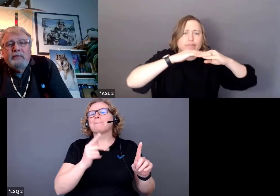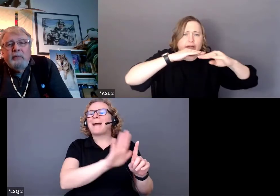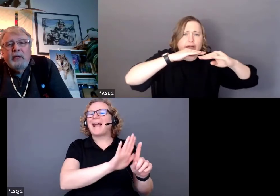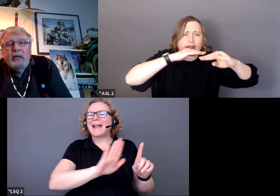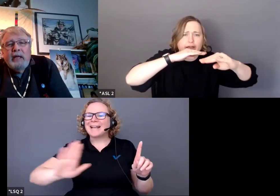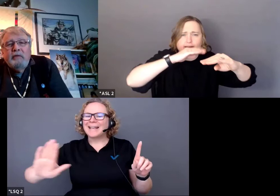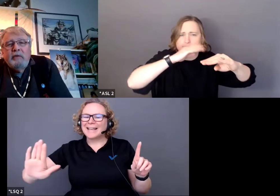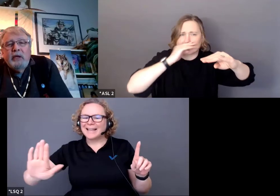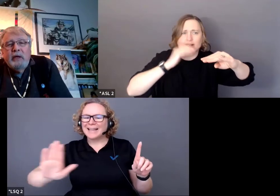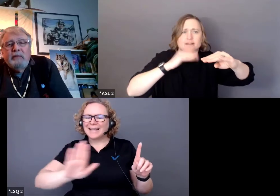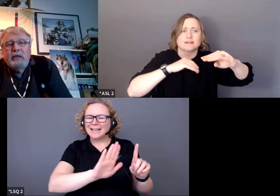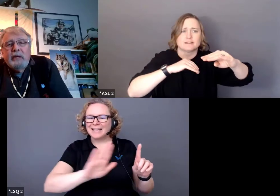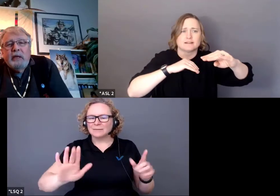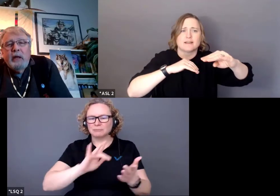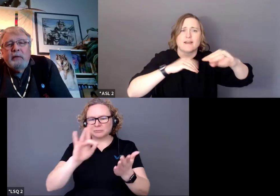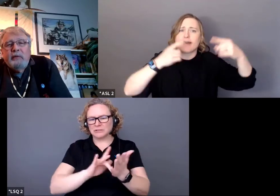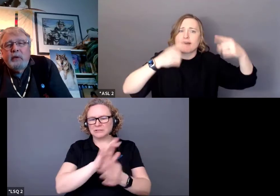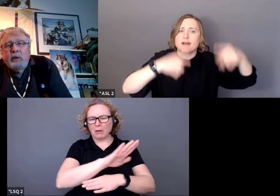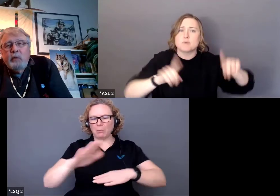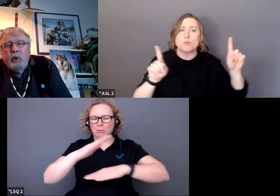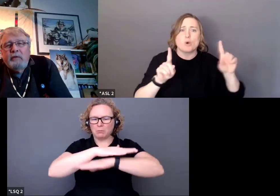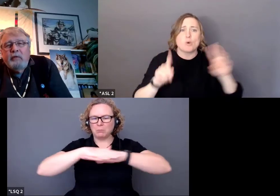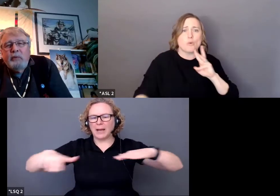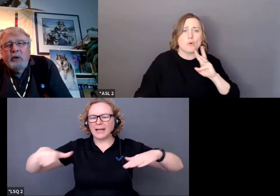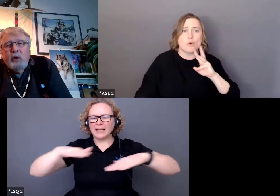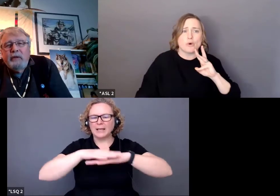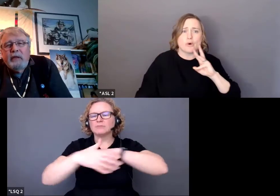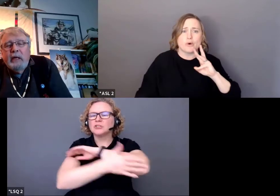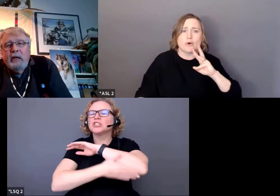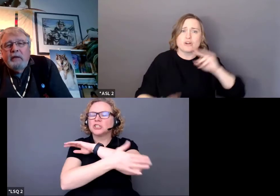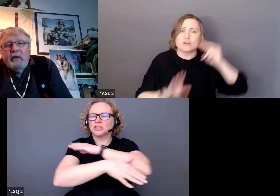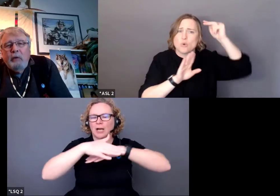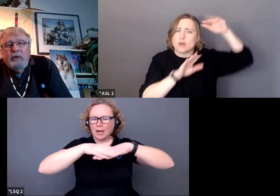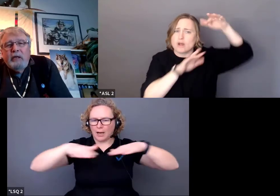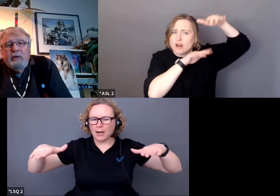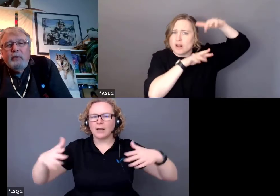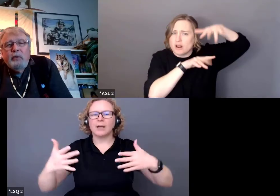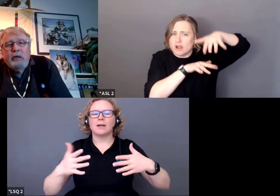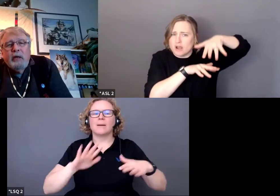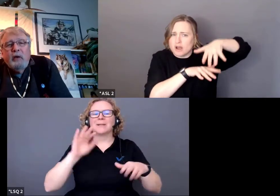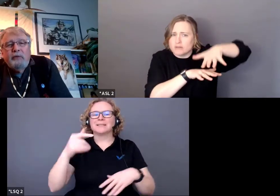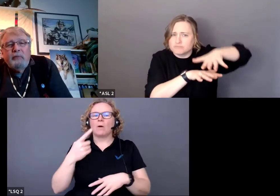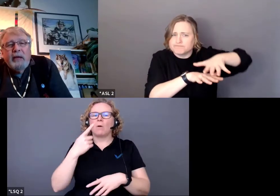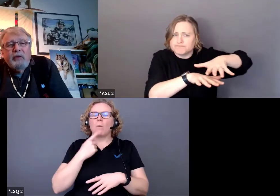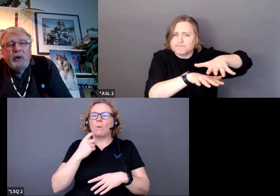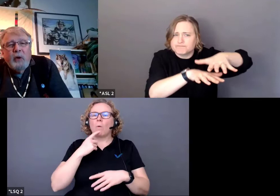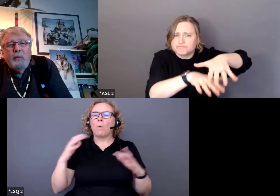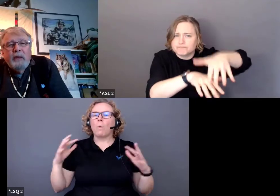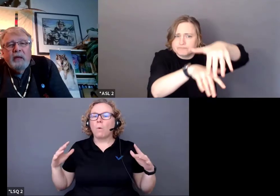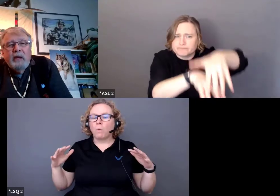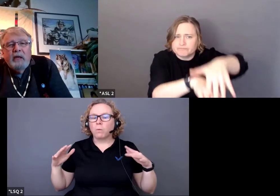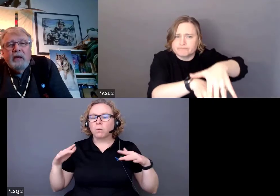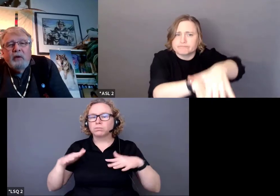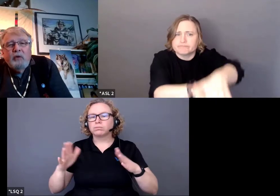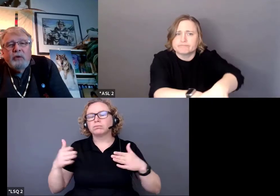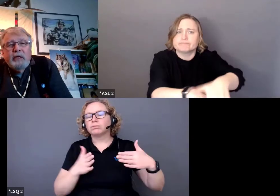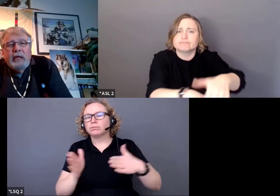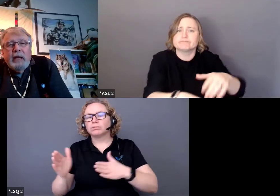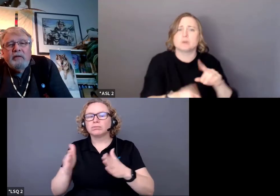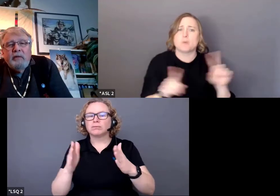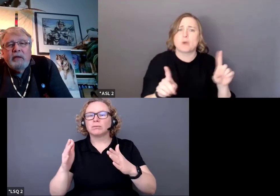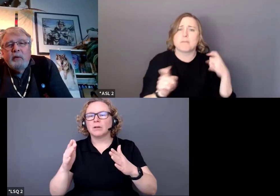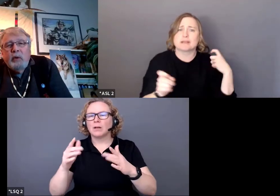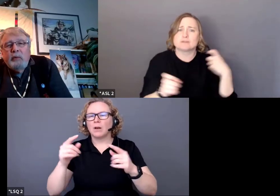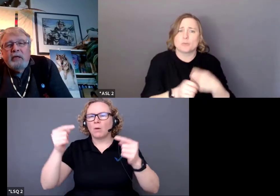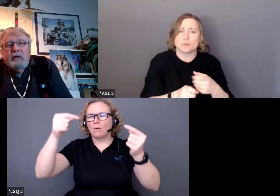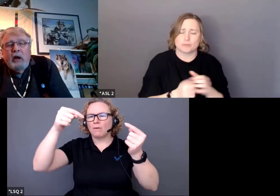drain from the lands towards from the north, south into the Gulf of Mexico. And those are the